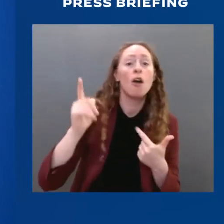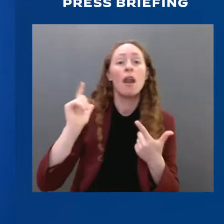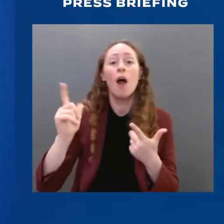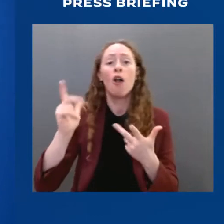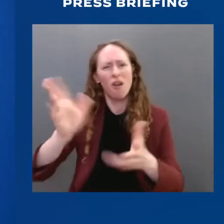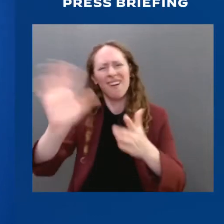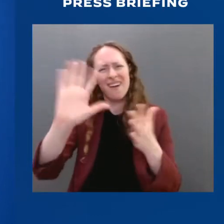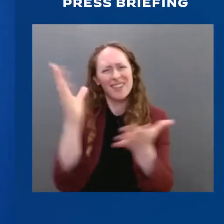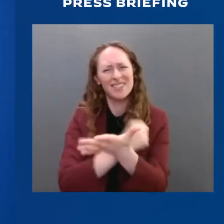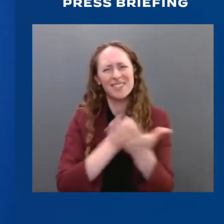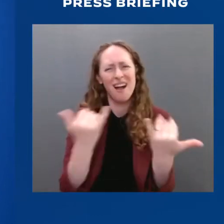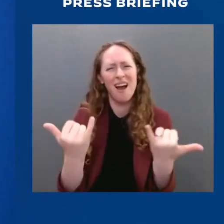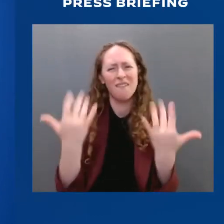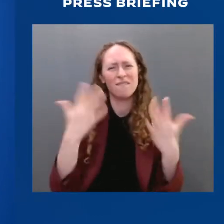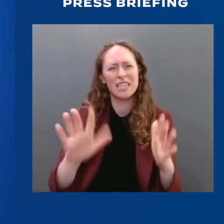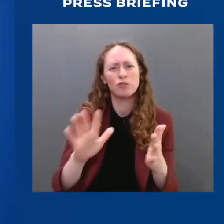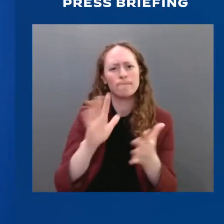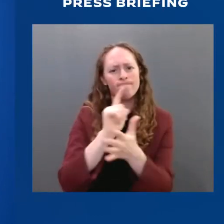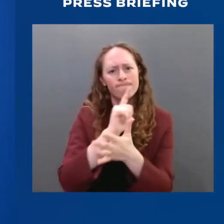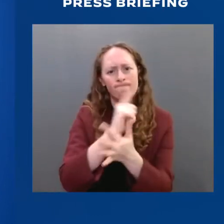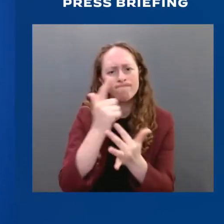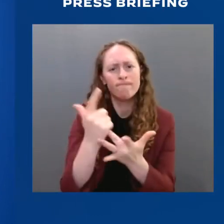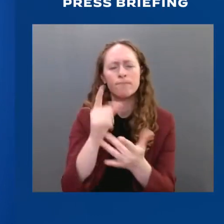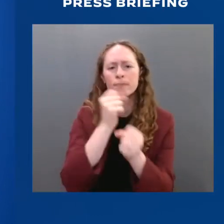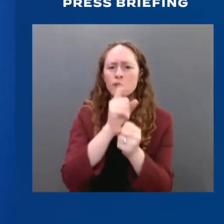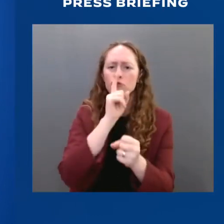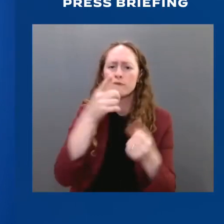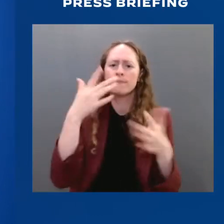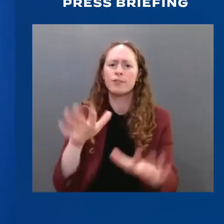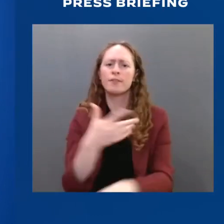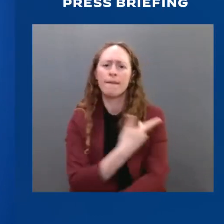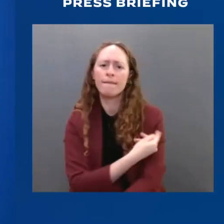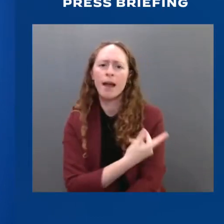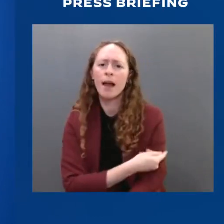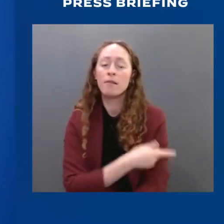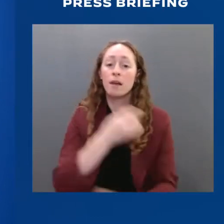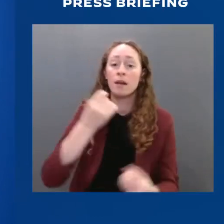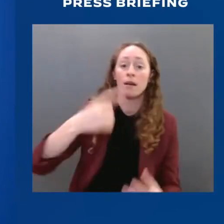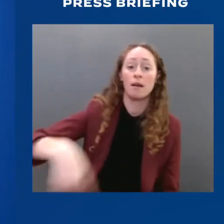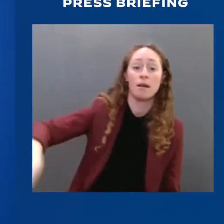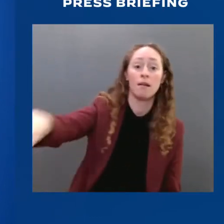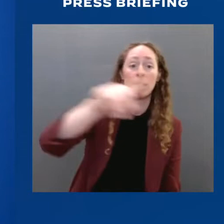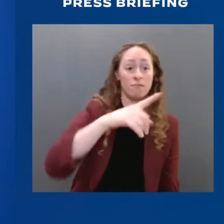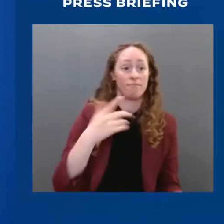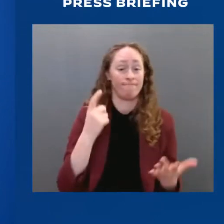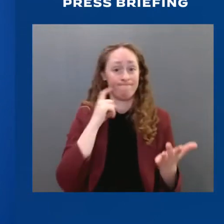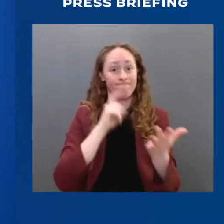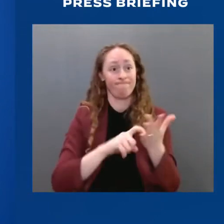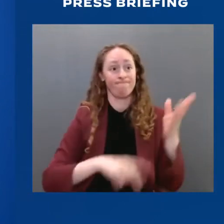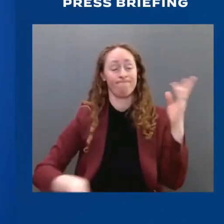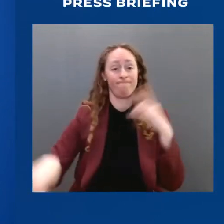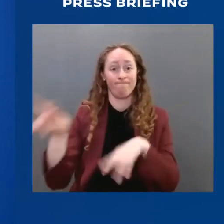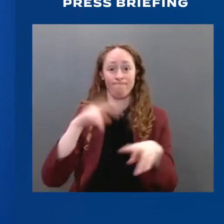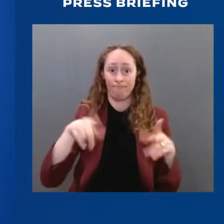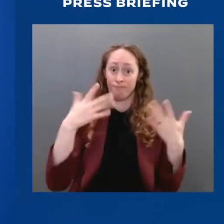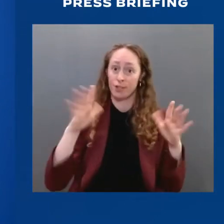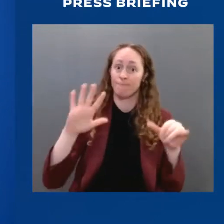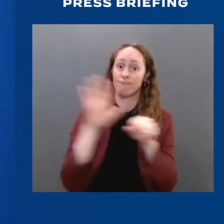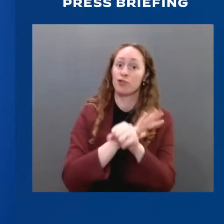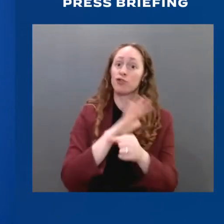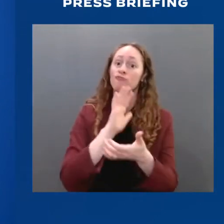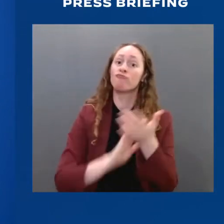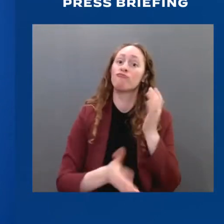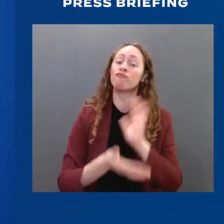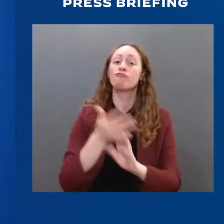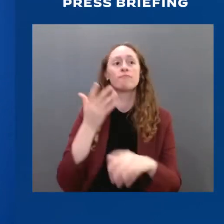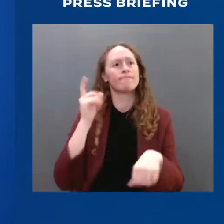Americans are under-vaccinated, meaning they are not up to date on their COVID-19 vaccines. Not all people over the